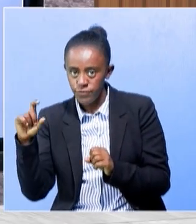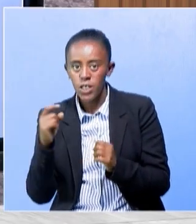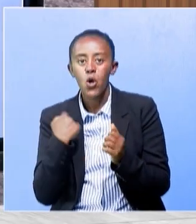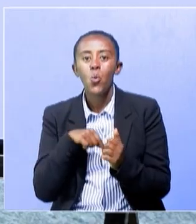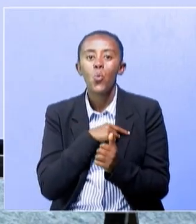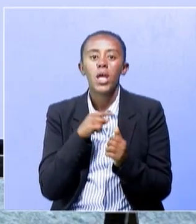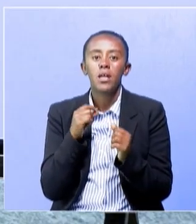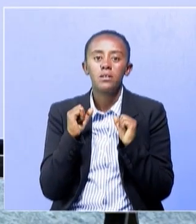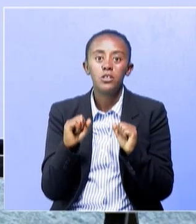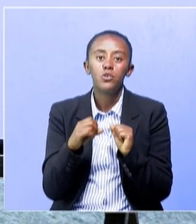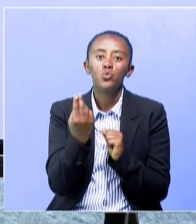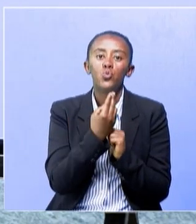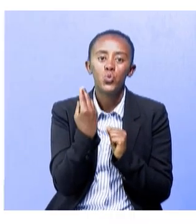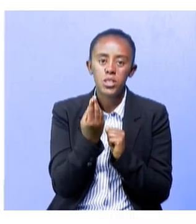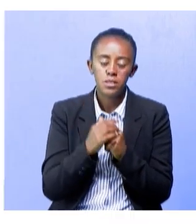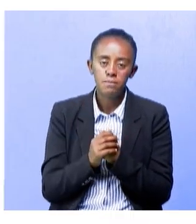use